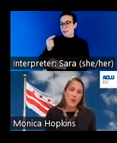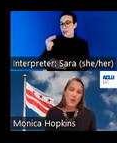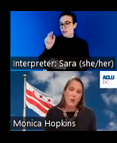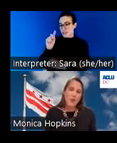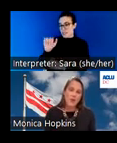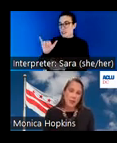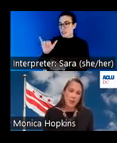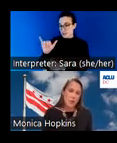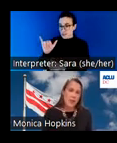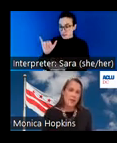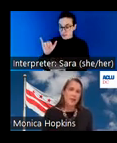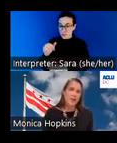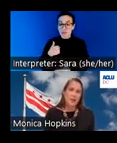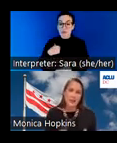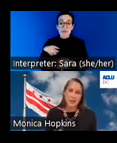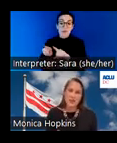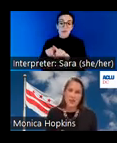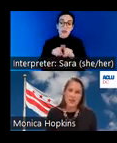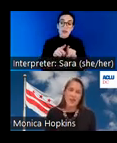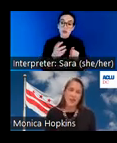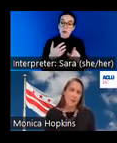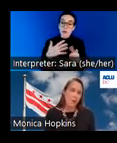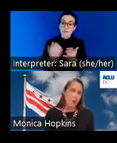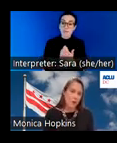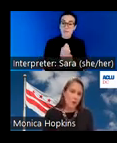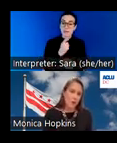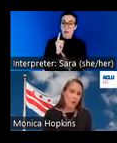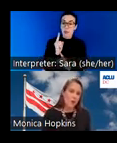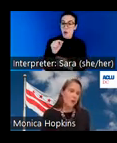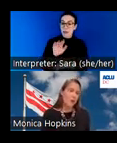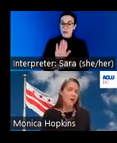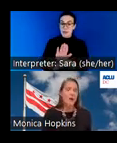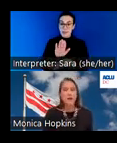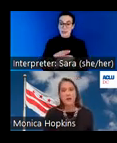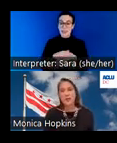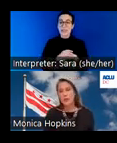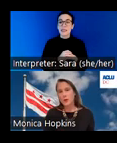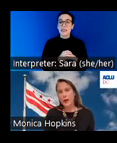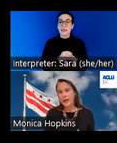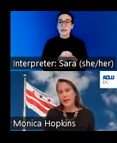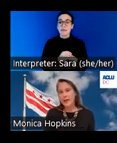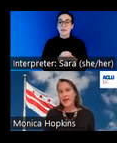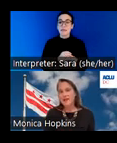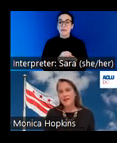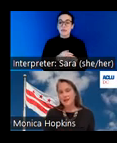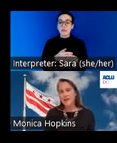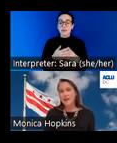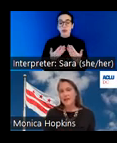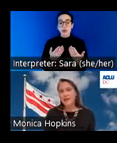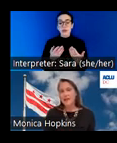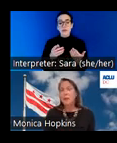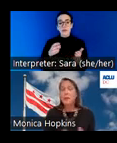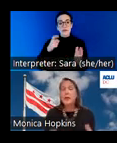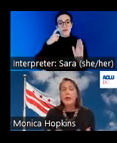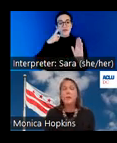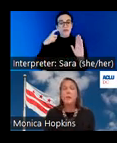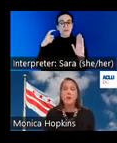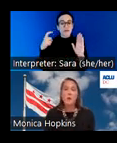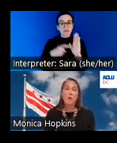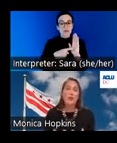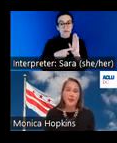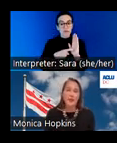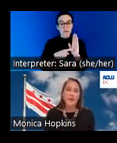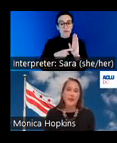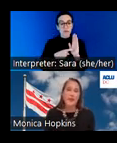I also want to take a moment this evening as we're welcoming you to recognize the